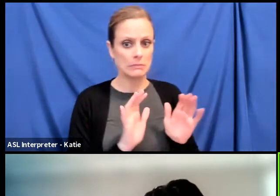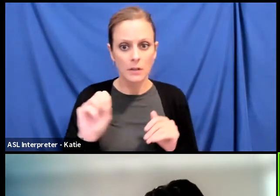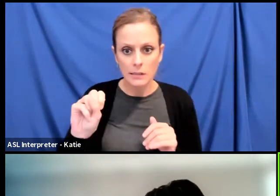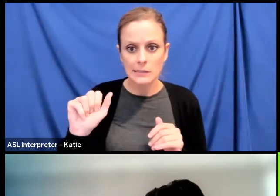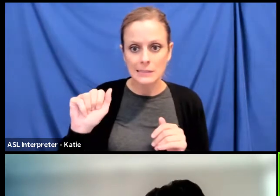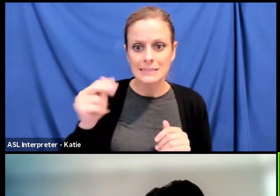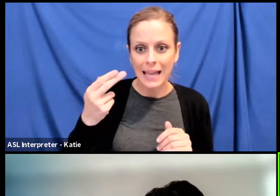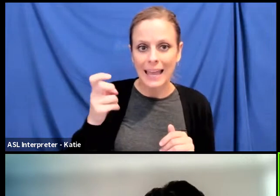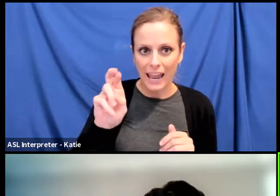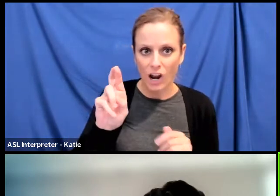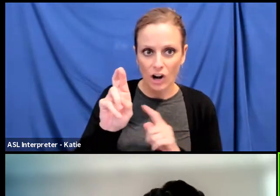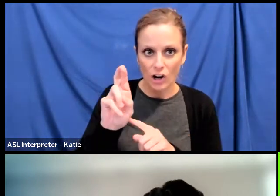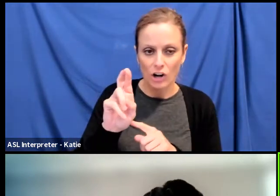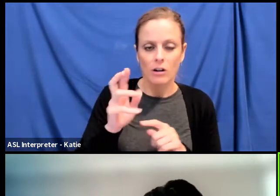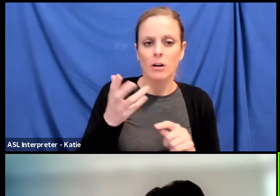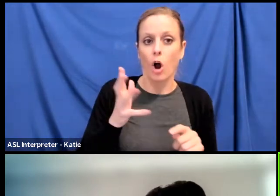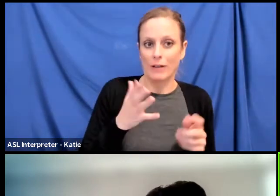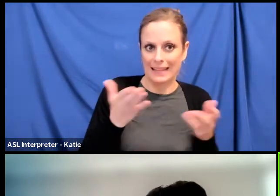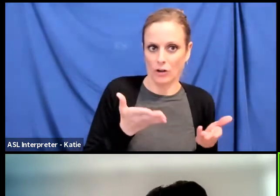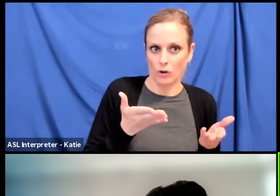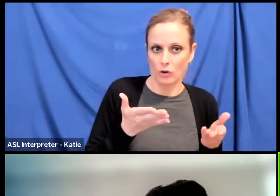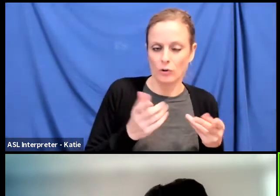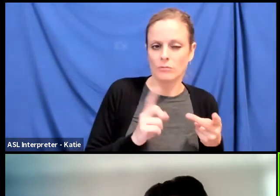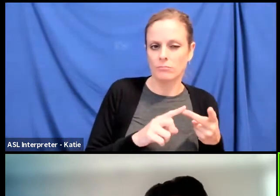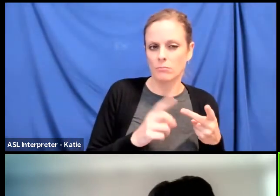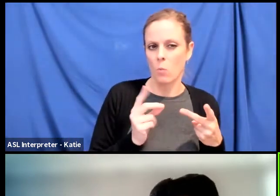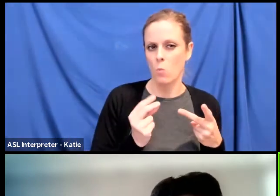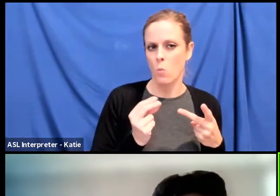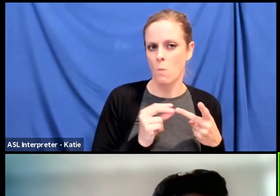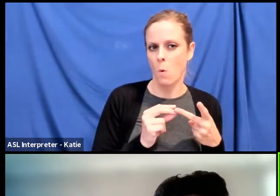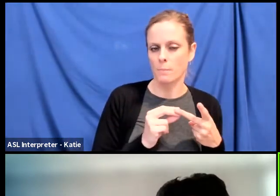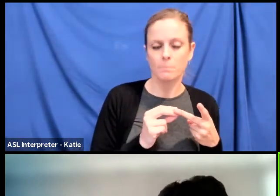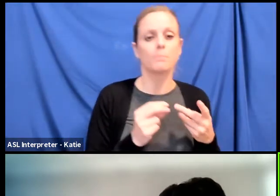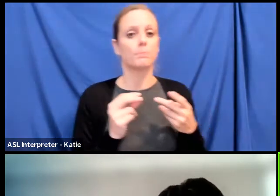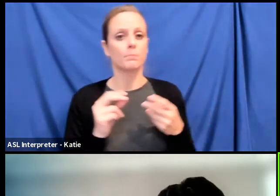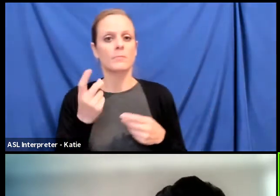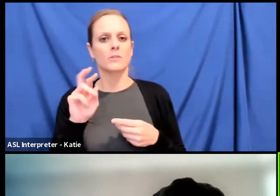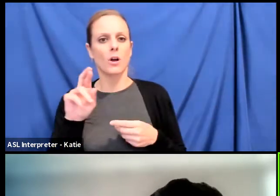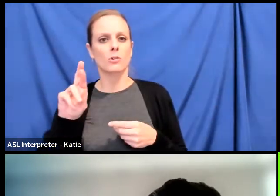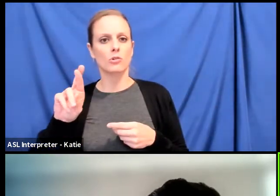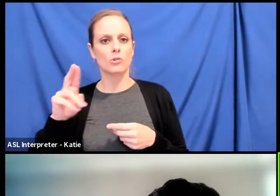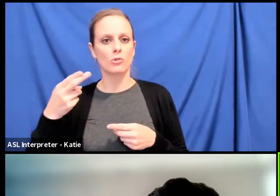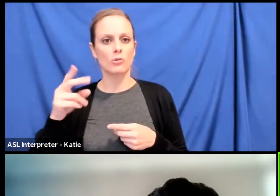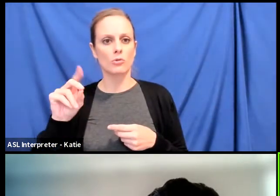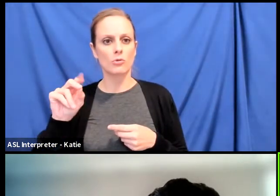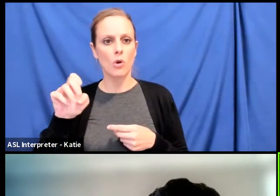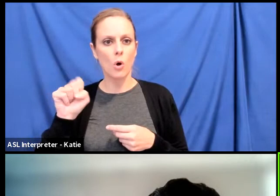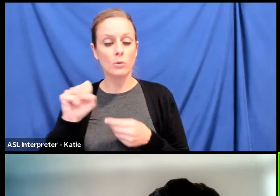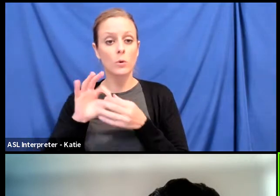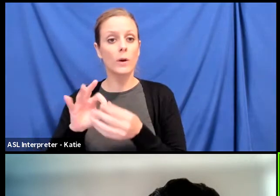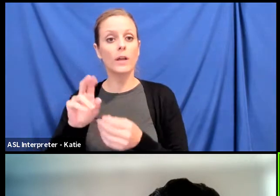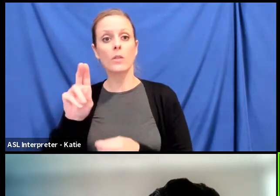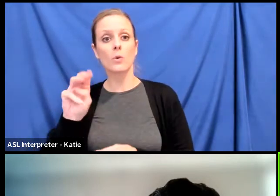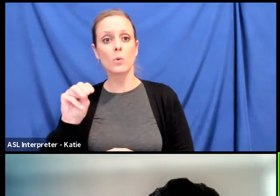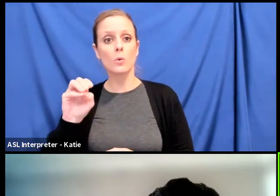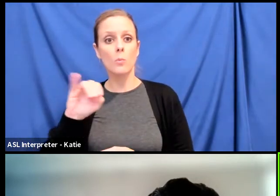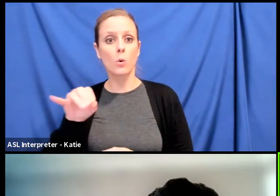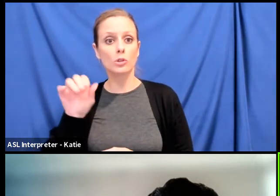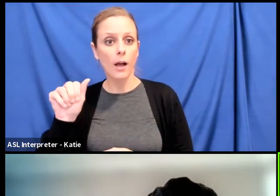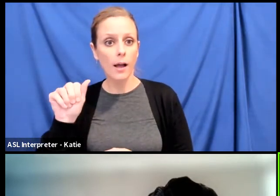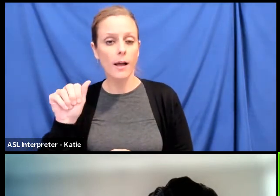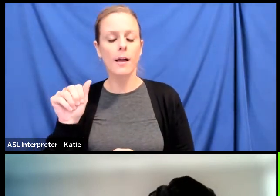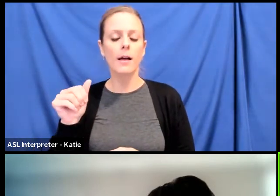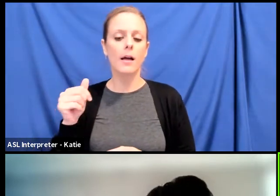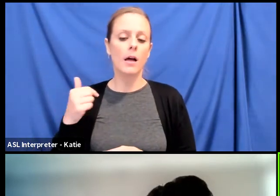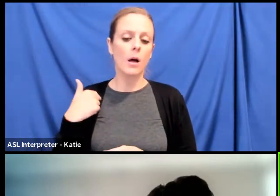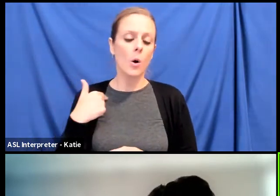So we are, I guess, kind of pivoting our focus to, with Umoja, kind of to elevate the